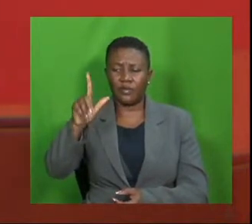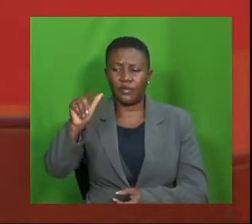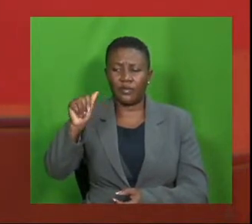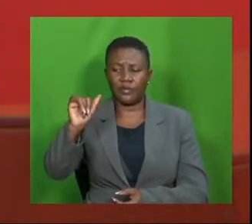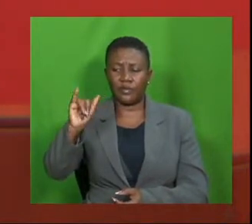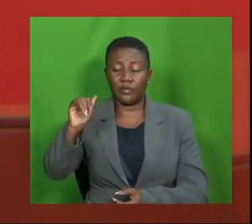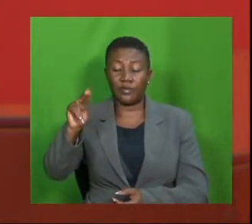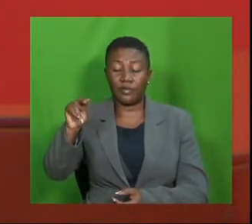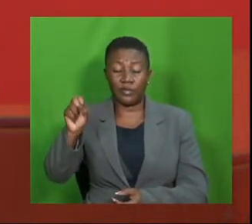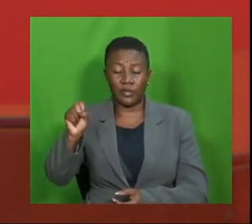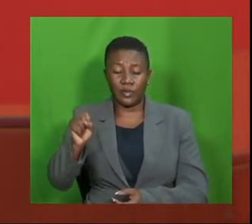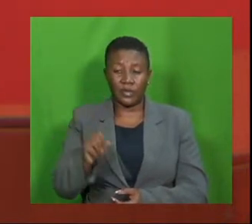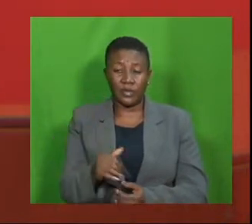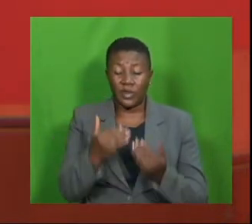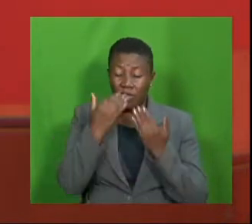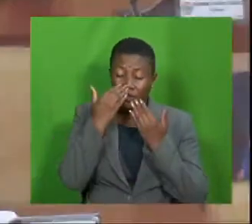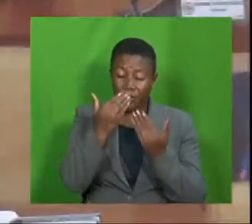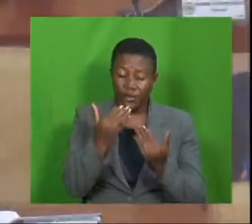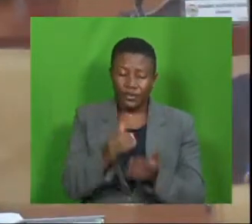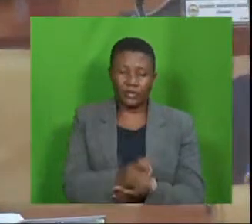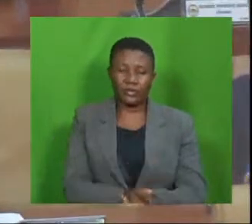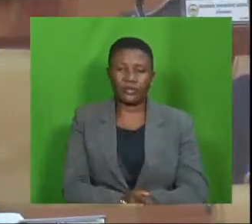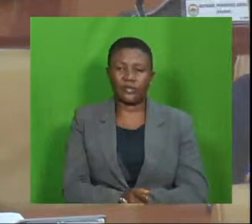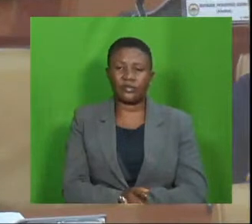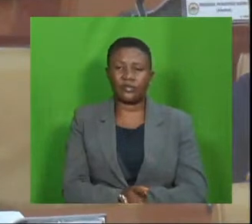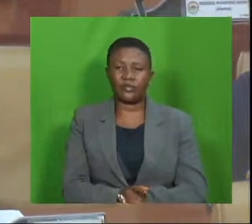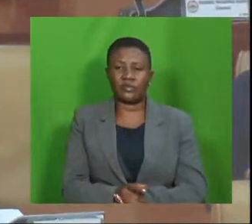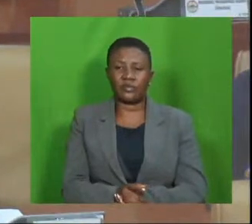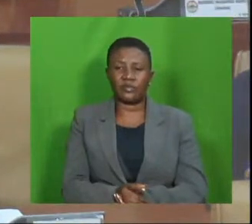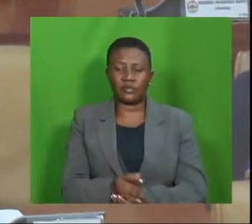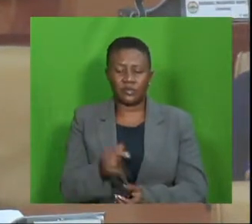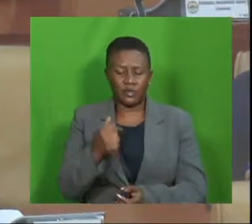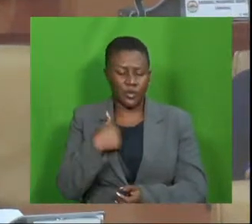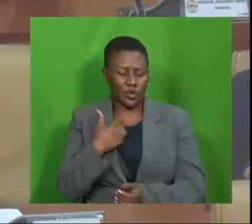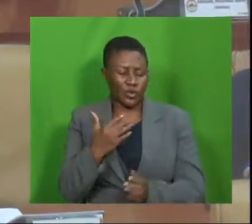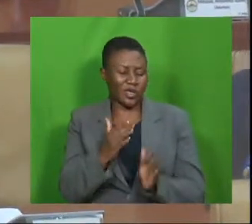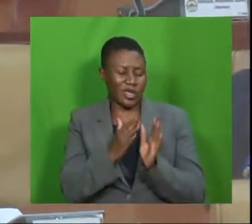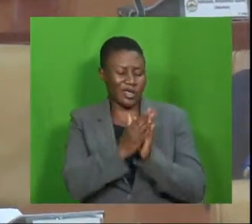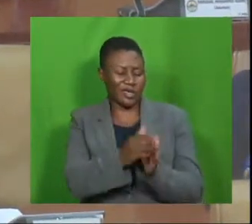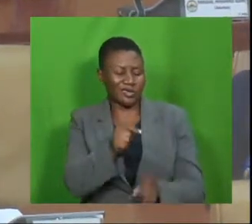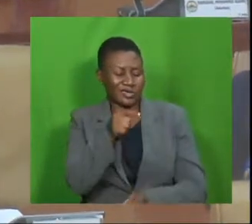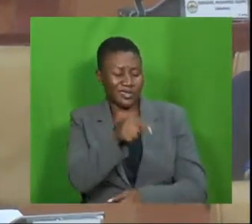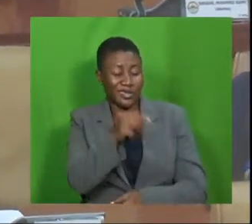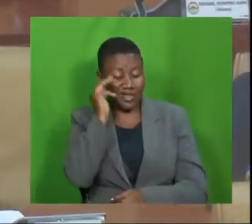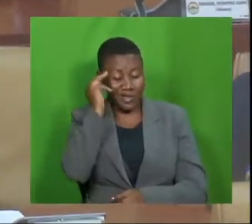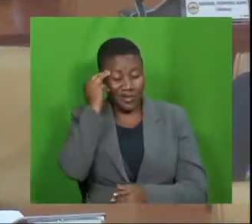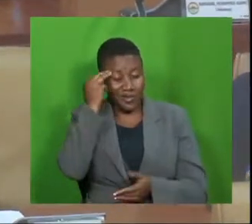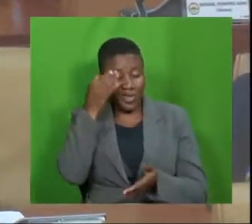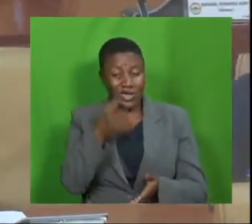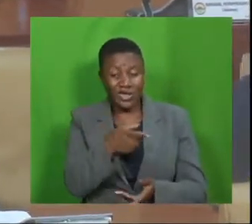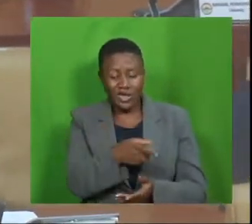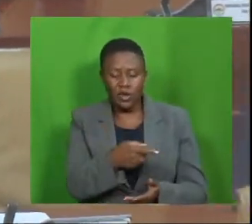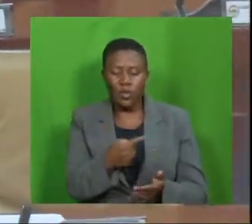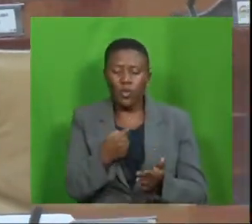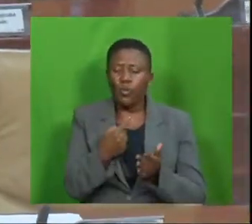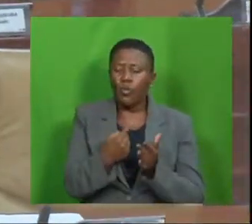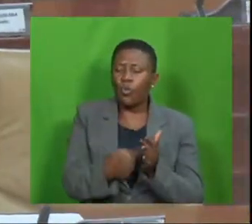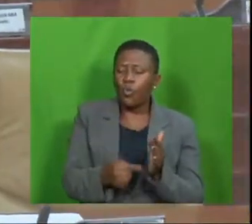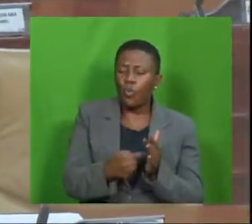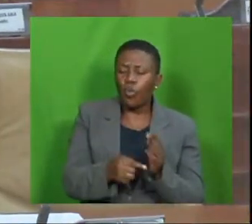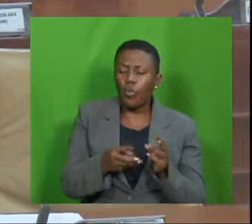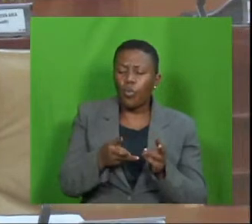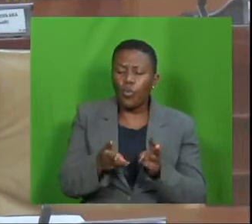Thank you, Right Honorable Speaker. Please, I would like to ask the Honorable Minister what measures she would like